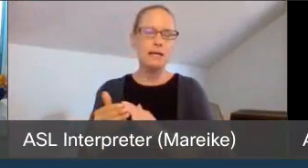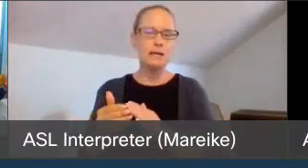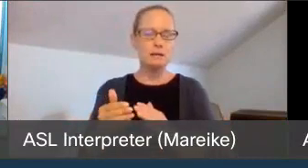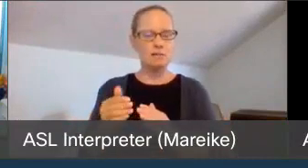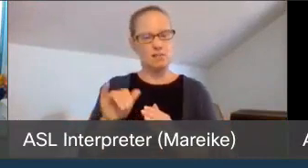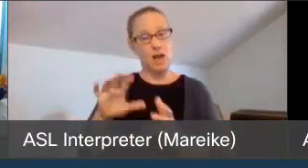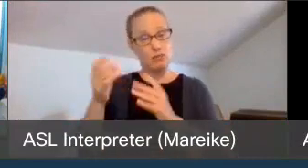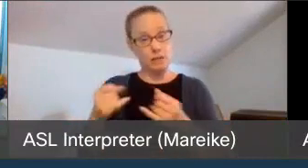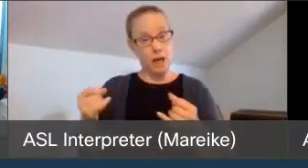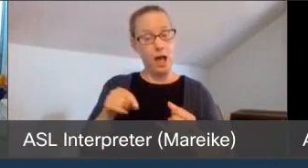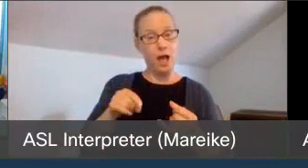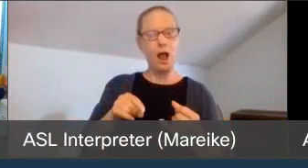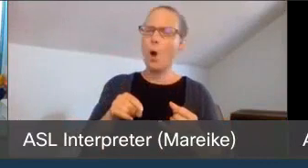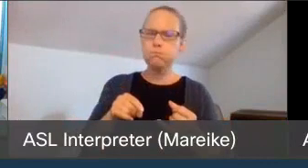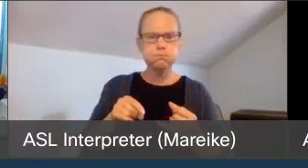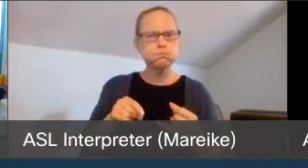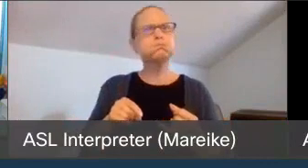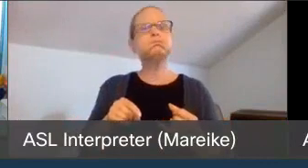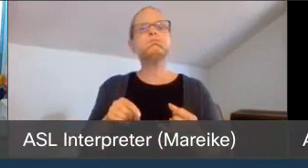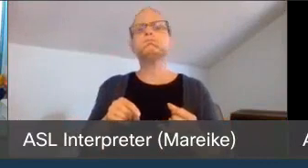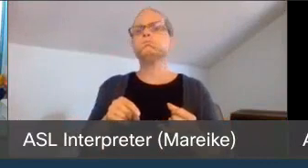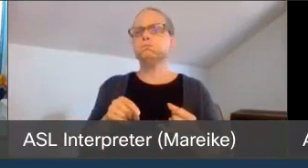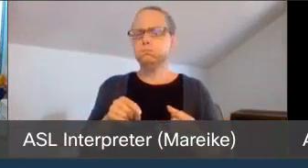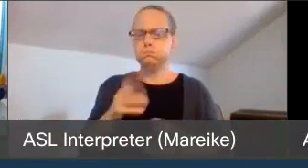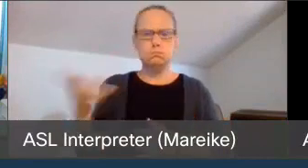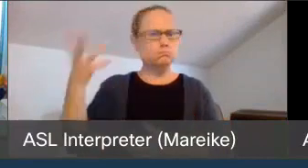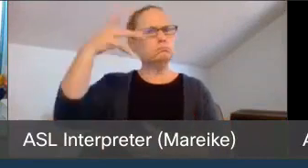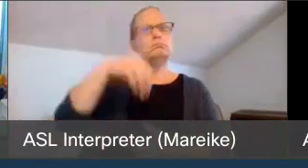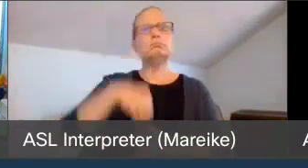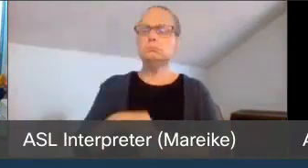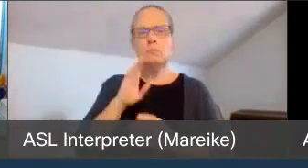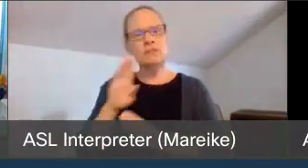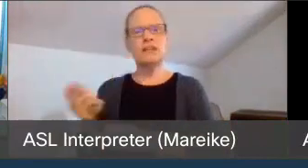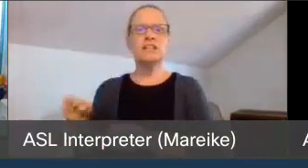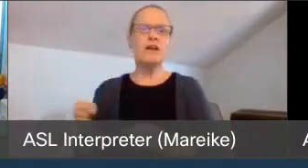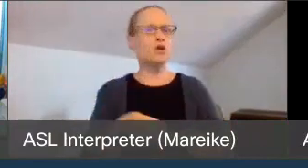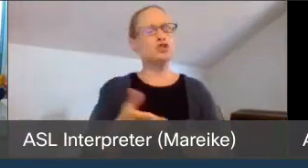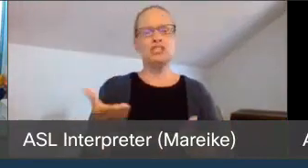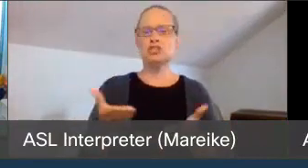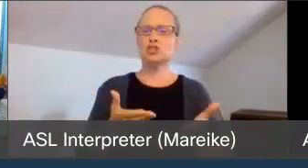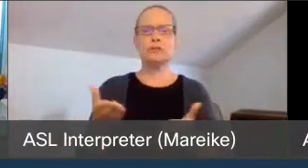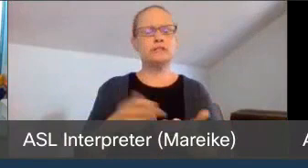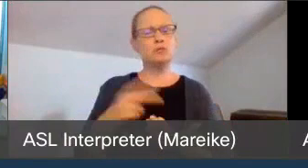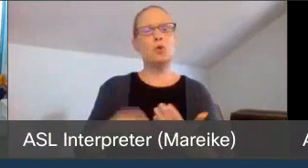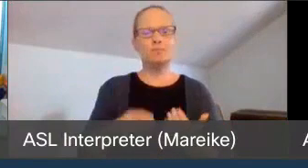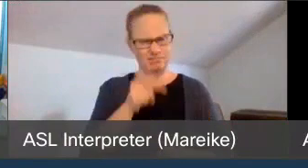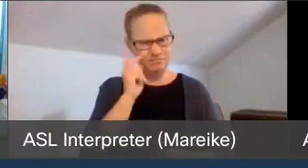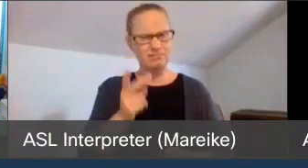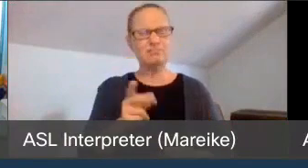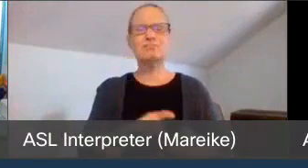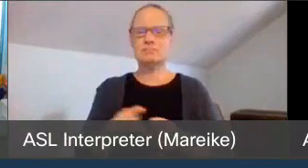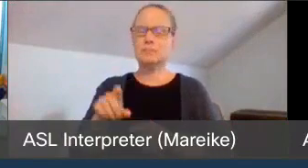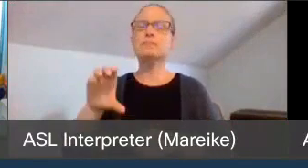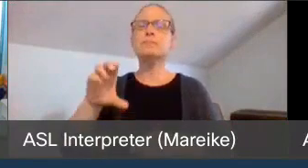Our crisis line is absolutely viewed as part of our diversionary services program. And you'll see this also when Kiara